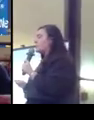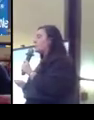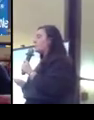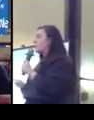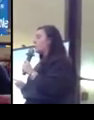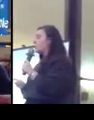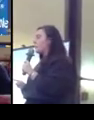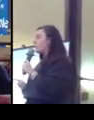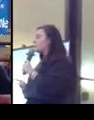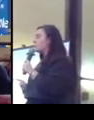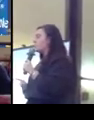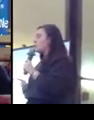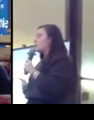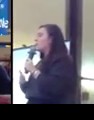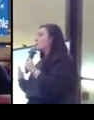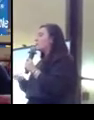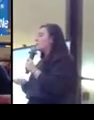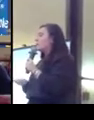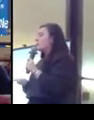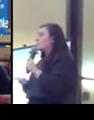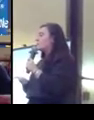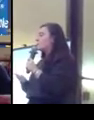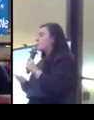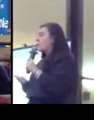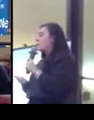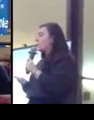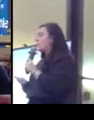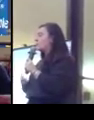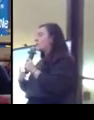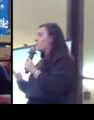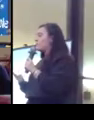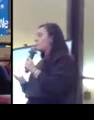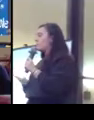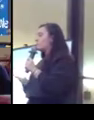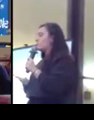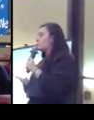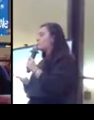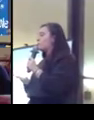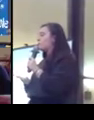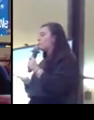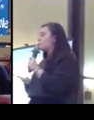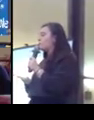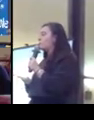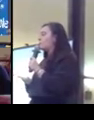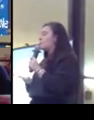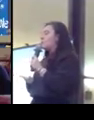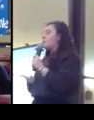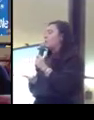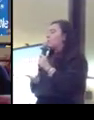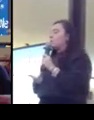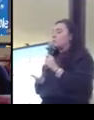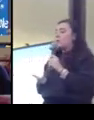roadway intersection priority map that you just saw that identifies the key walking routes for that first phase of